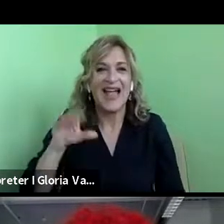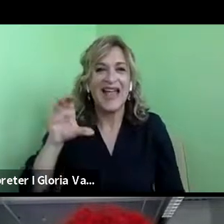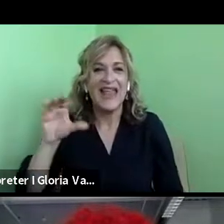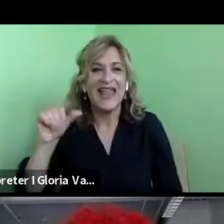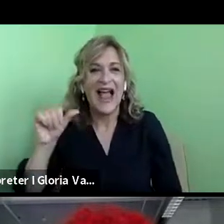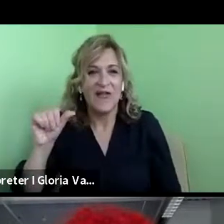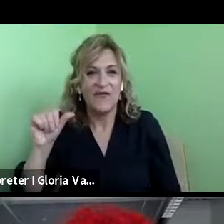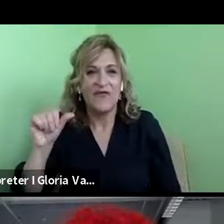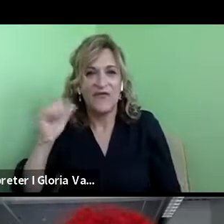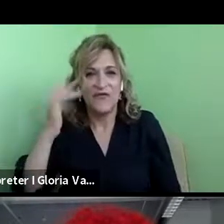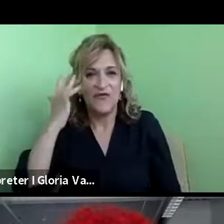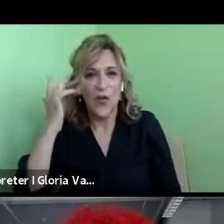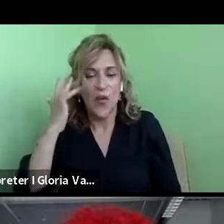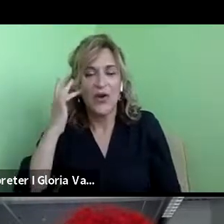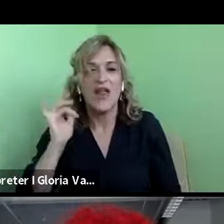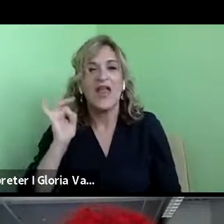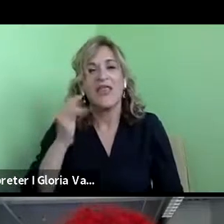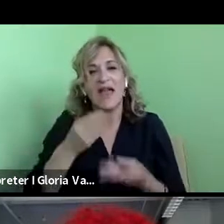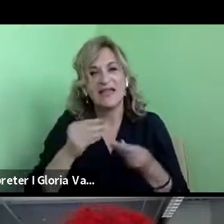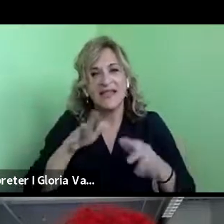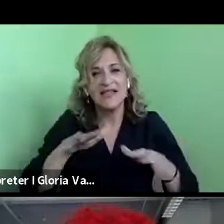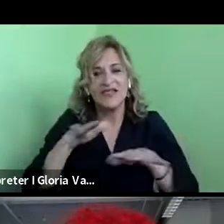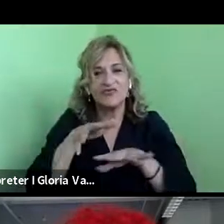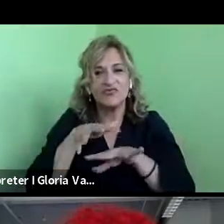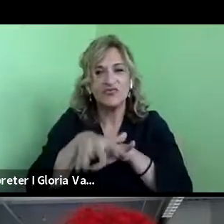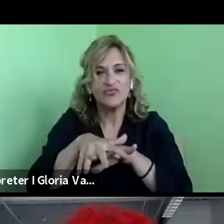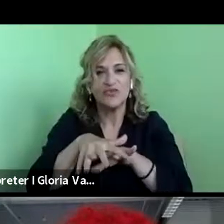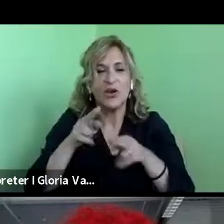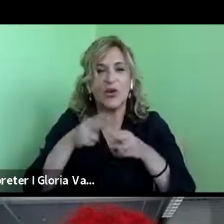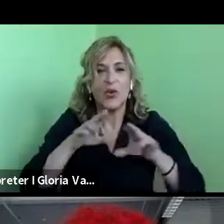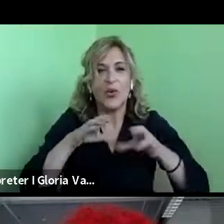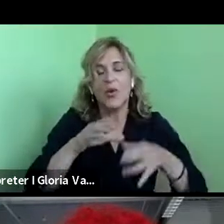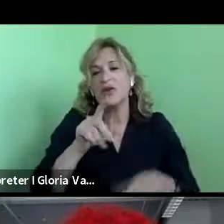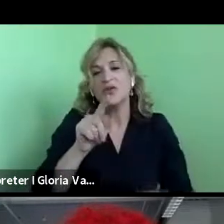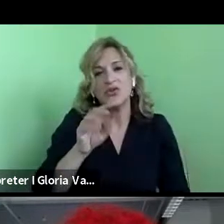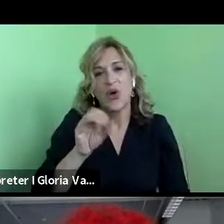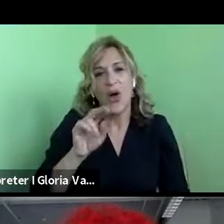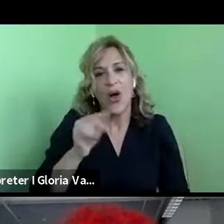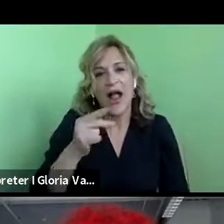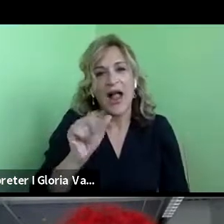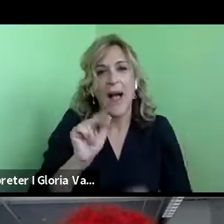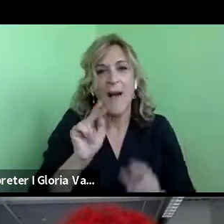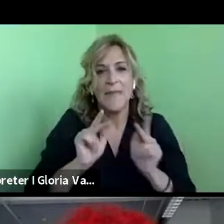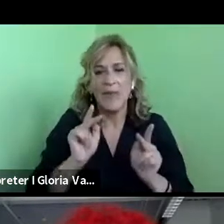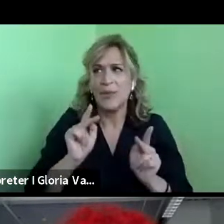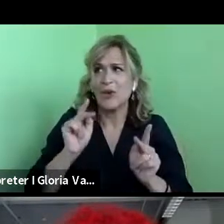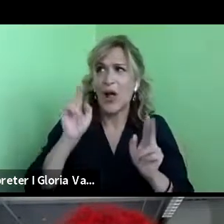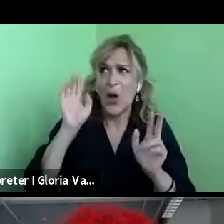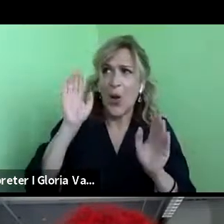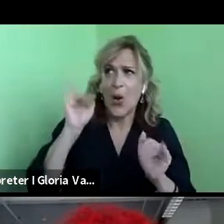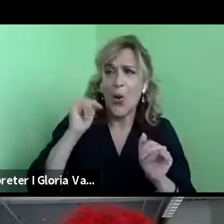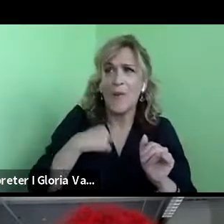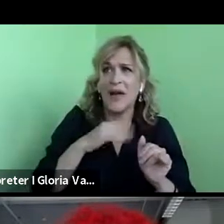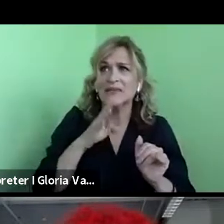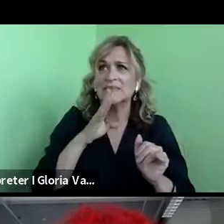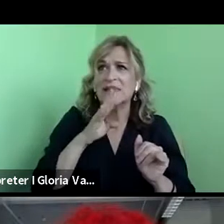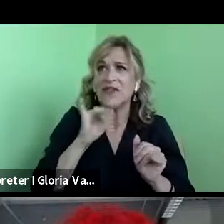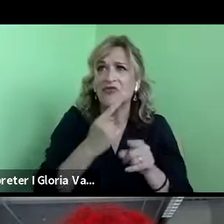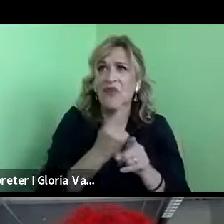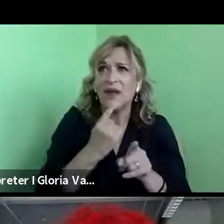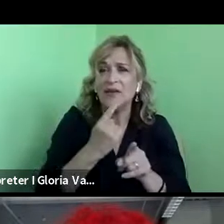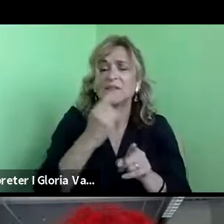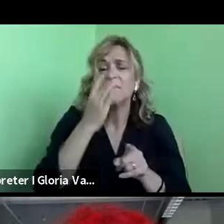the indigenous land of the Tongva people. I hope I pronounced that right. And I